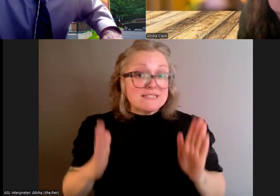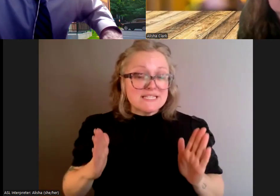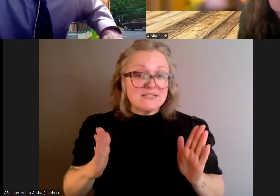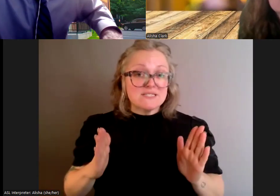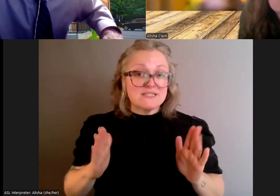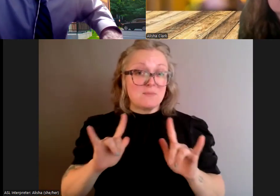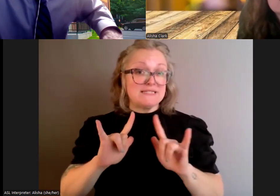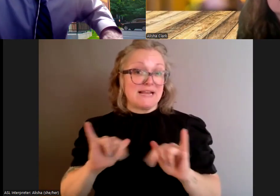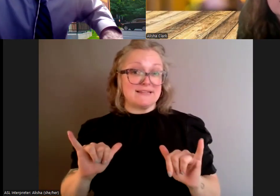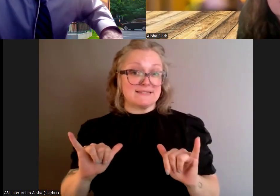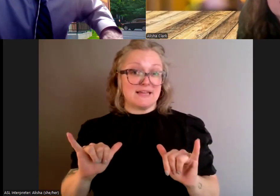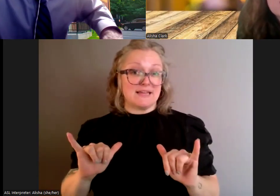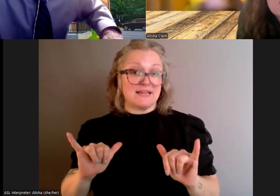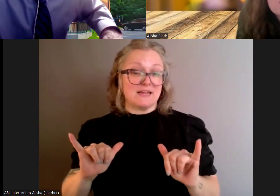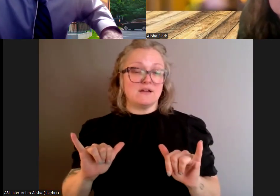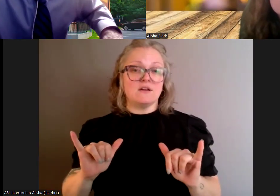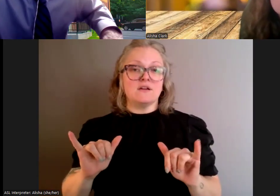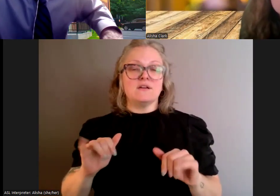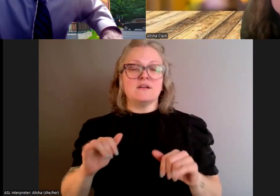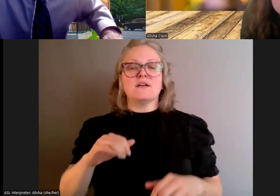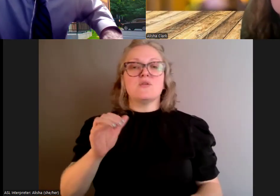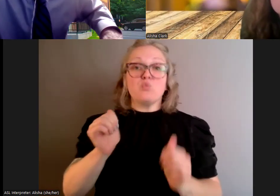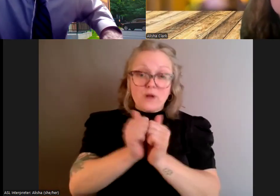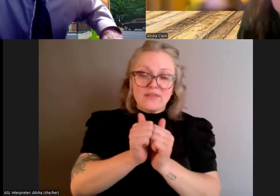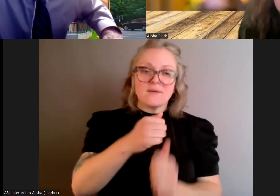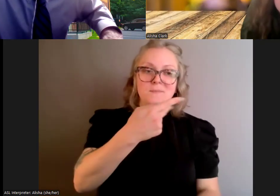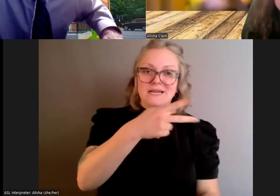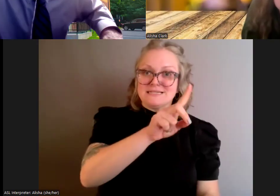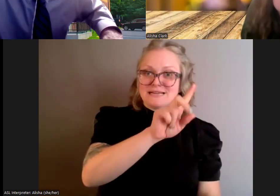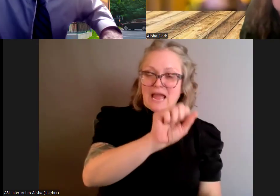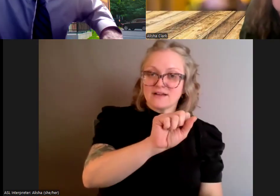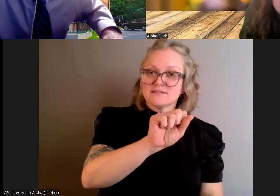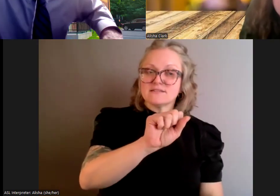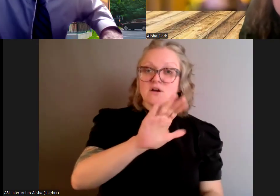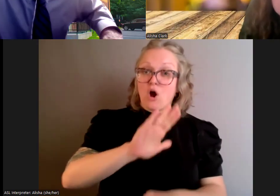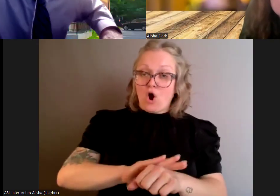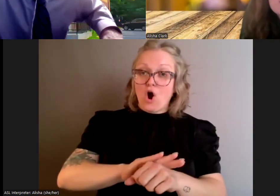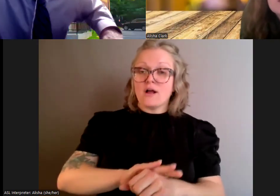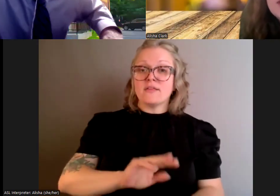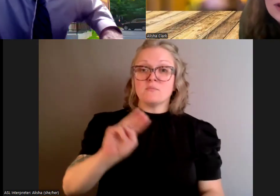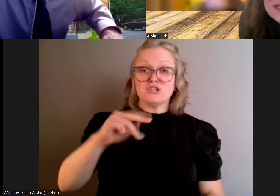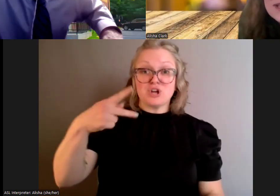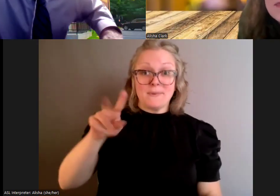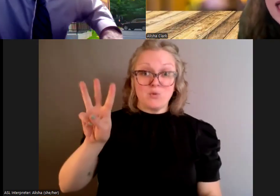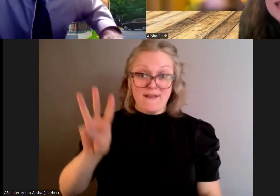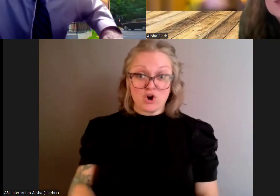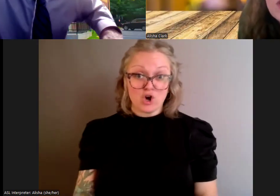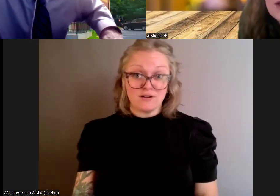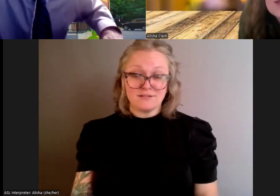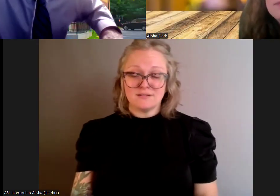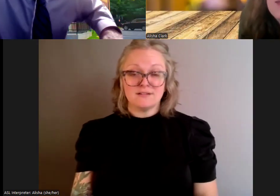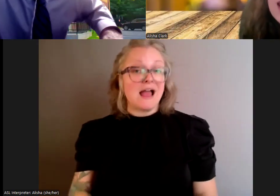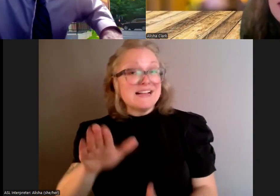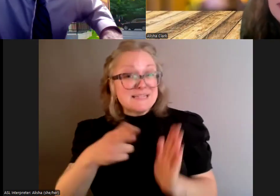simultaneously with participant-directed services on the Michelle P. waiver? To be honest, that is